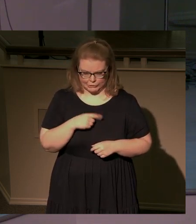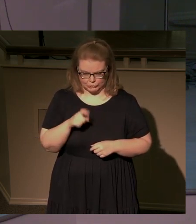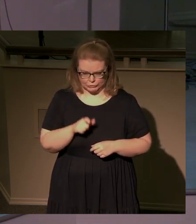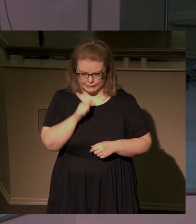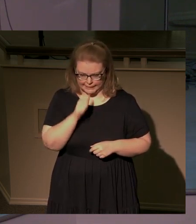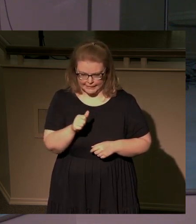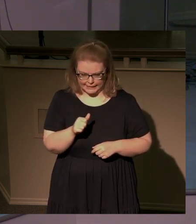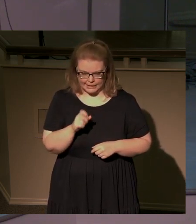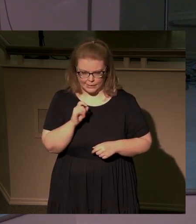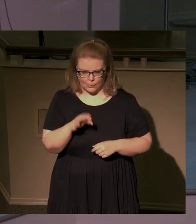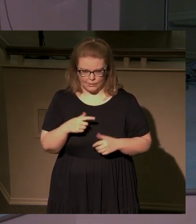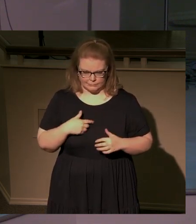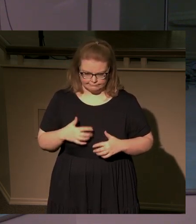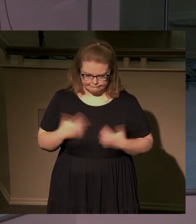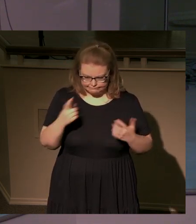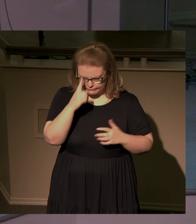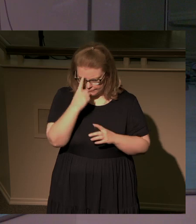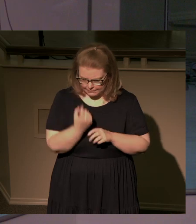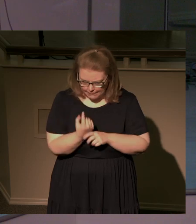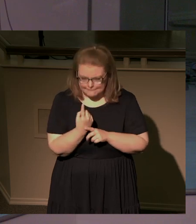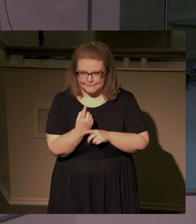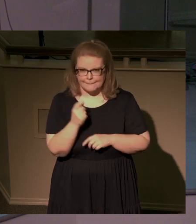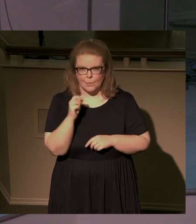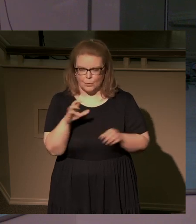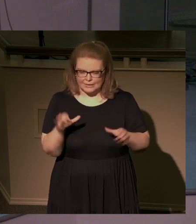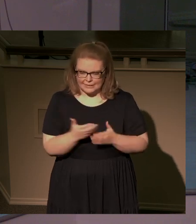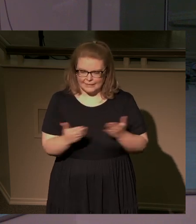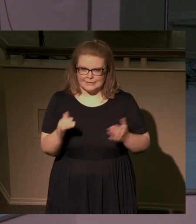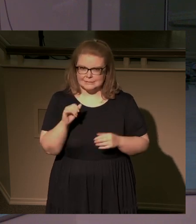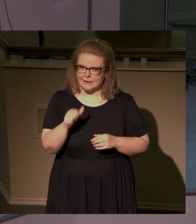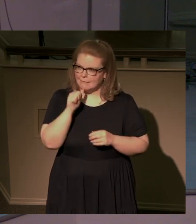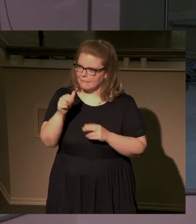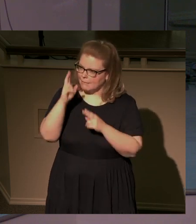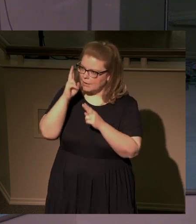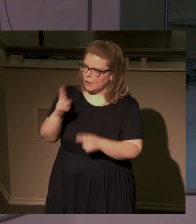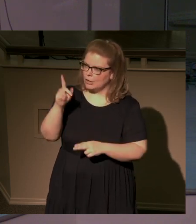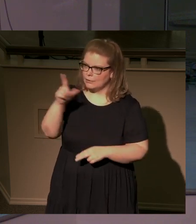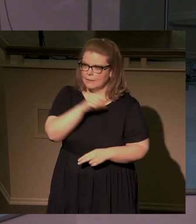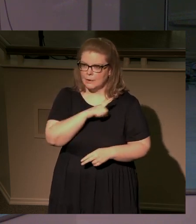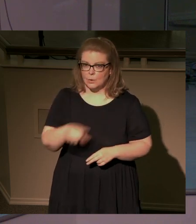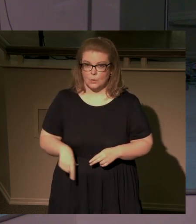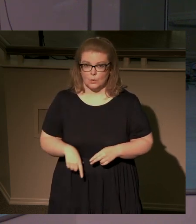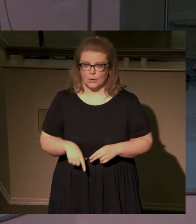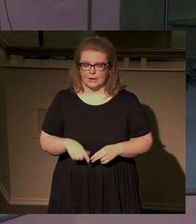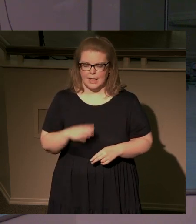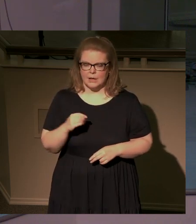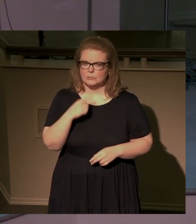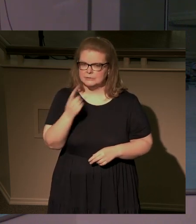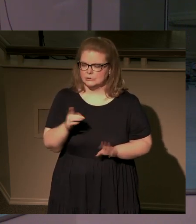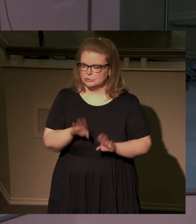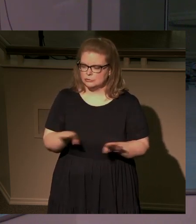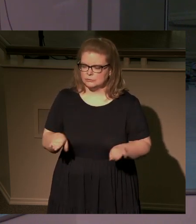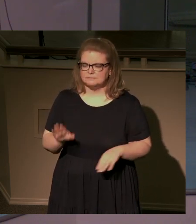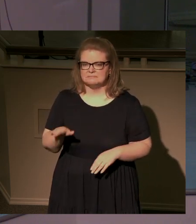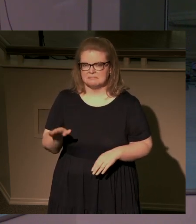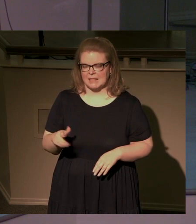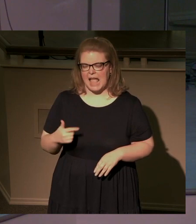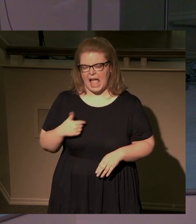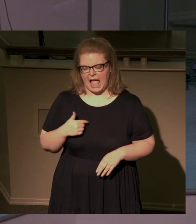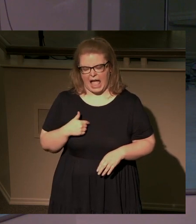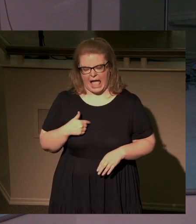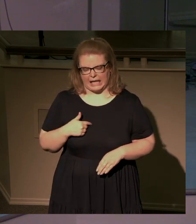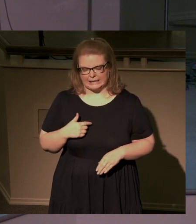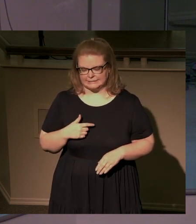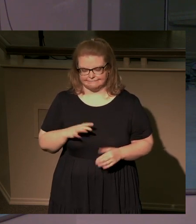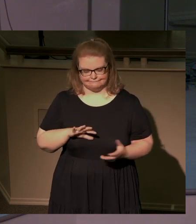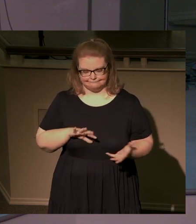flown off the handle or you've done things that have dishonored the Lord, and you say to your kid, you say, "Listen, I messed that up.